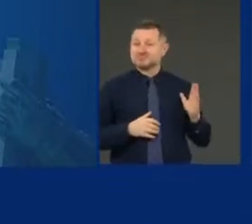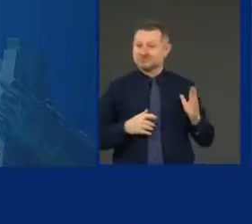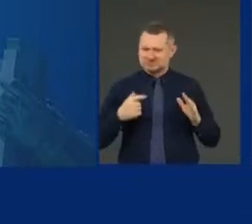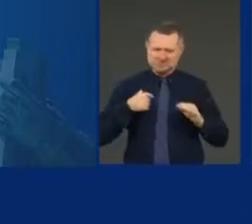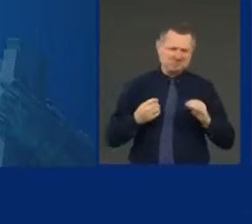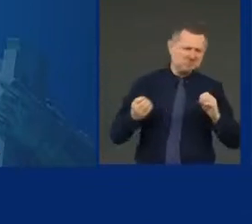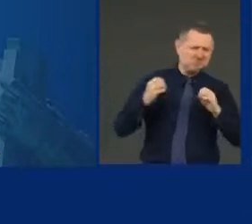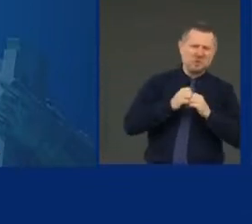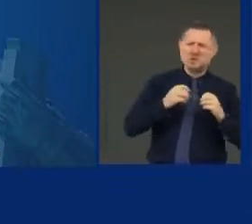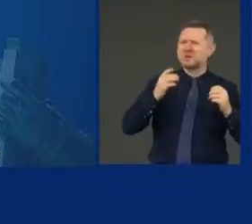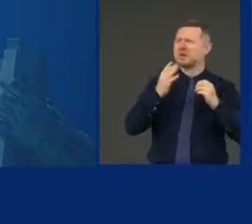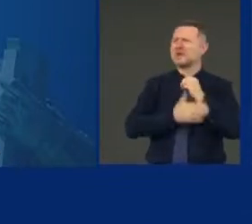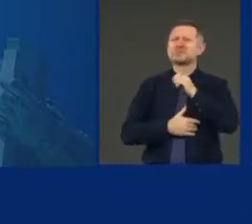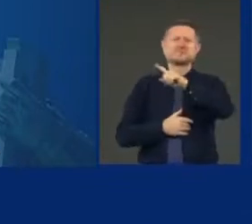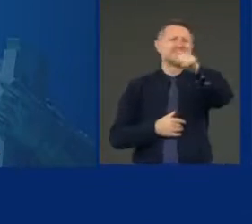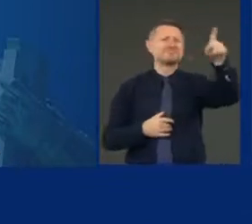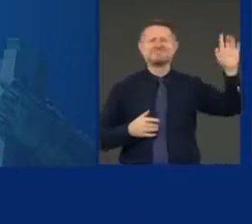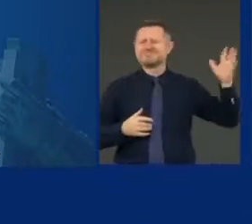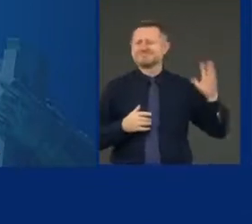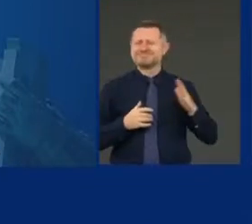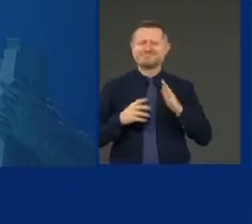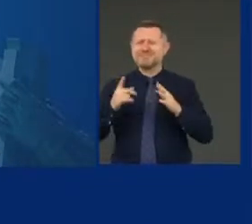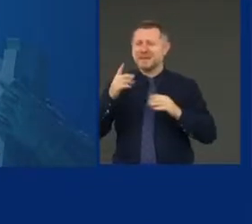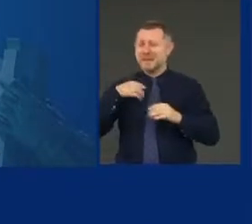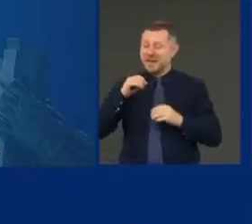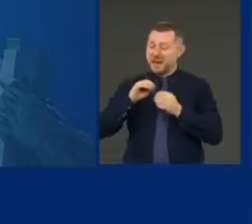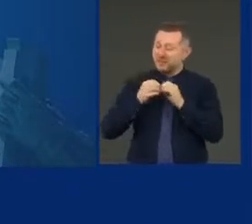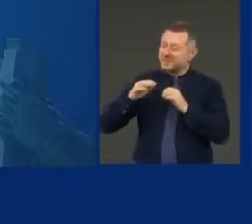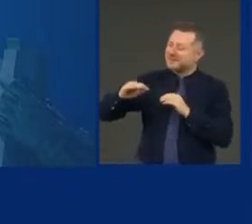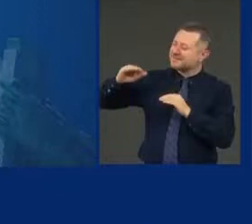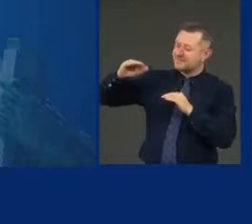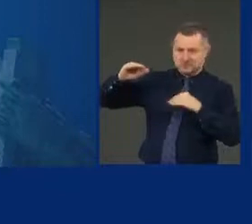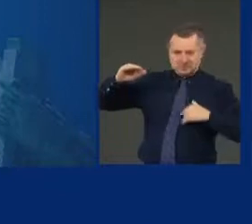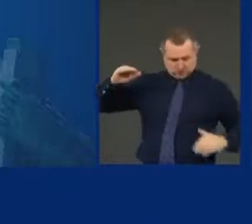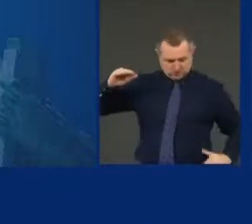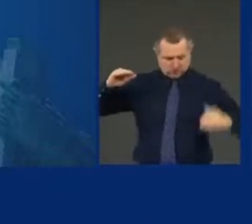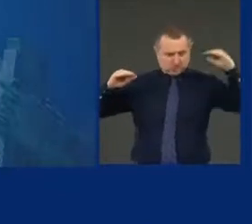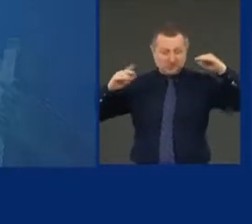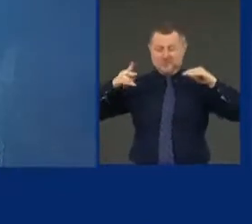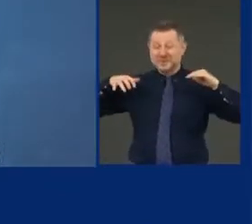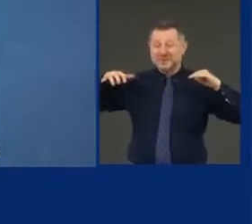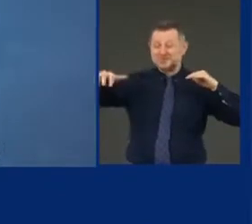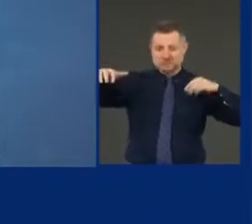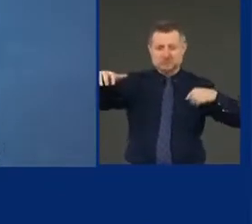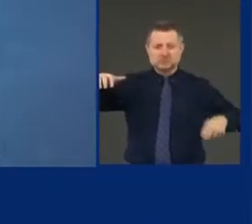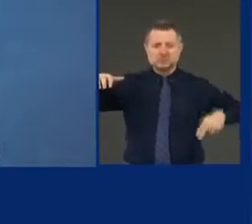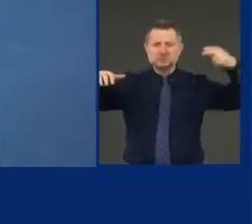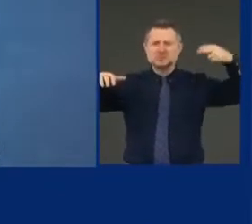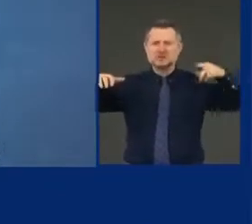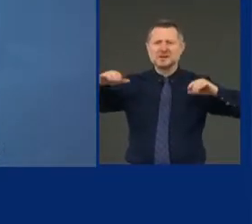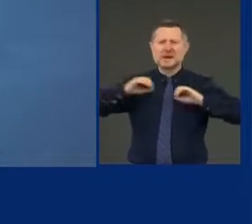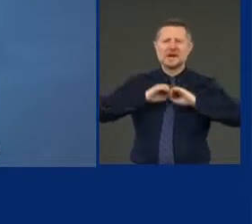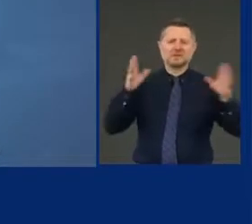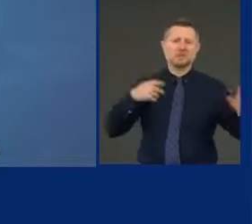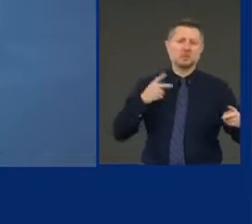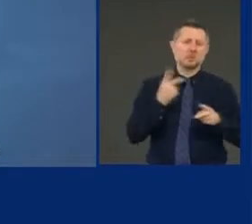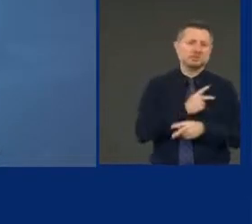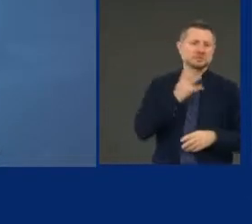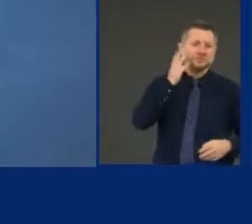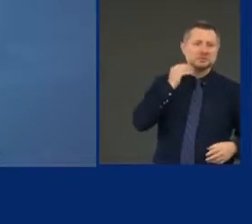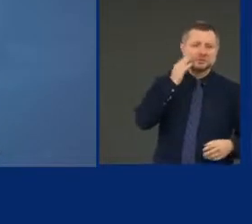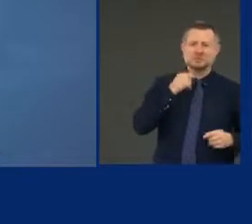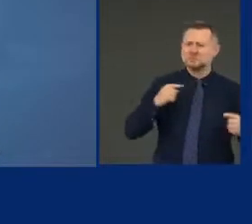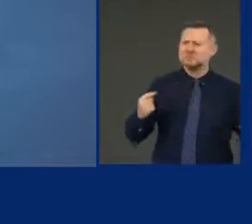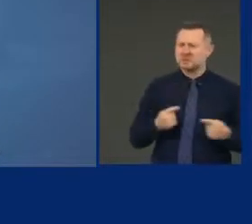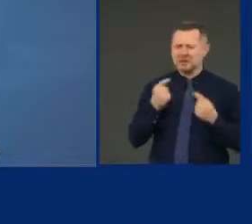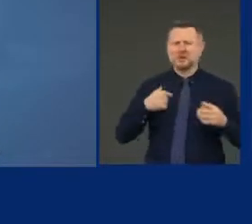countries. But because we were hit the worst, I think it brought out the best. And I think